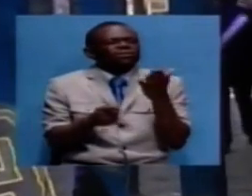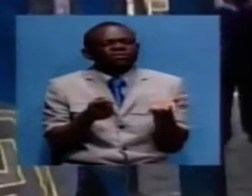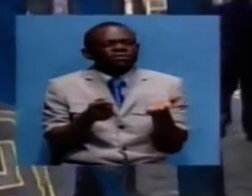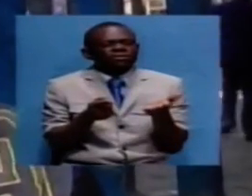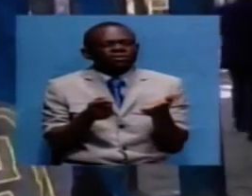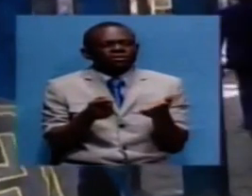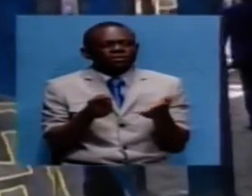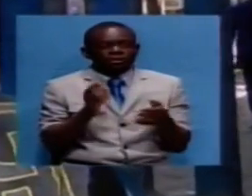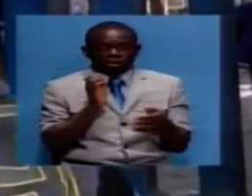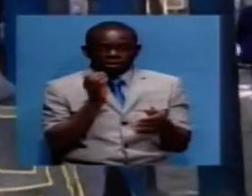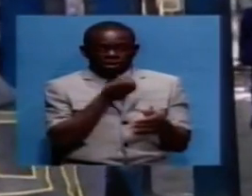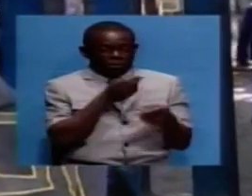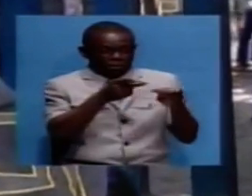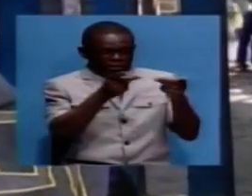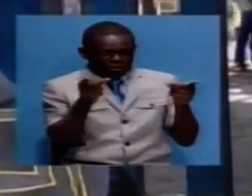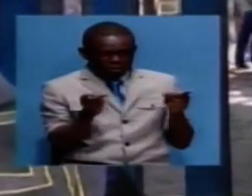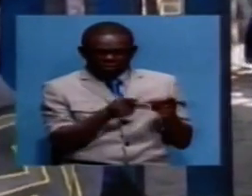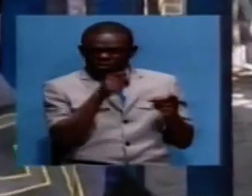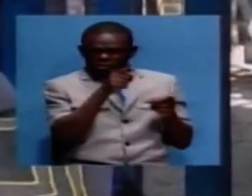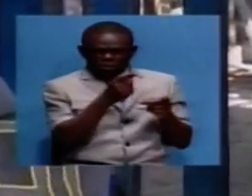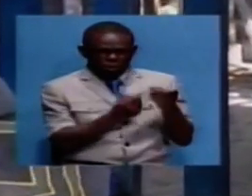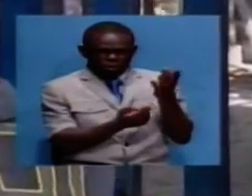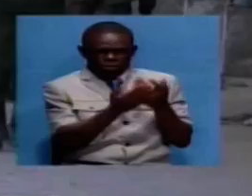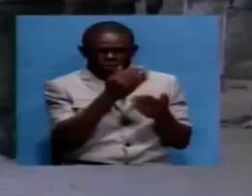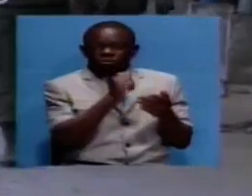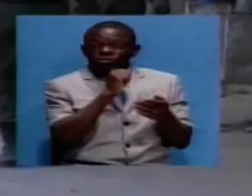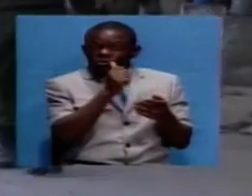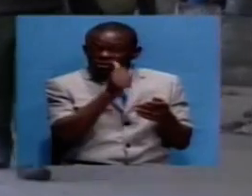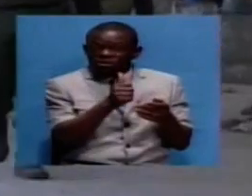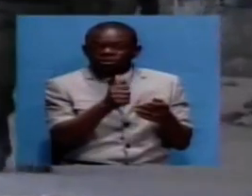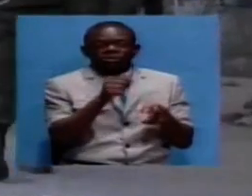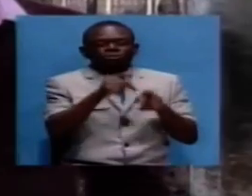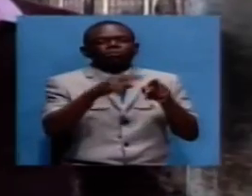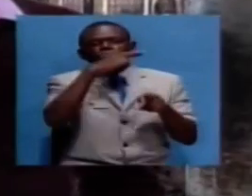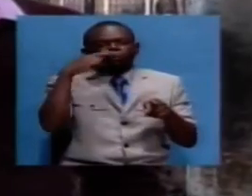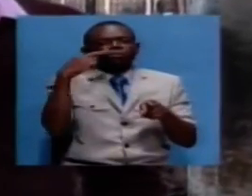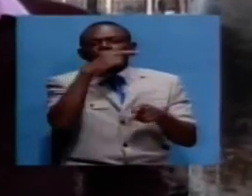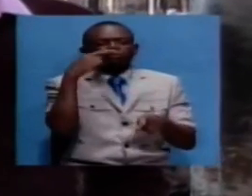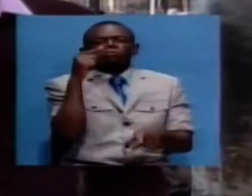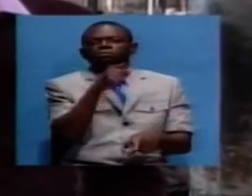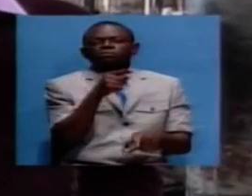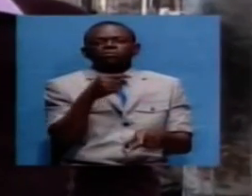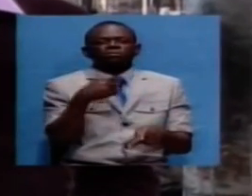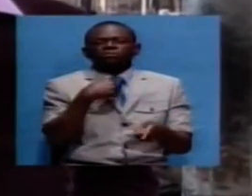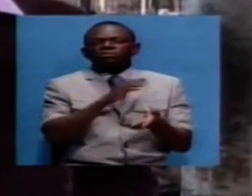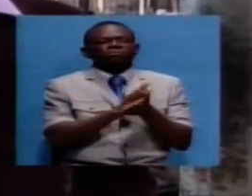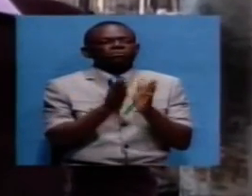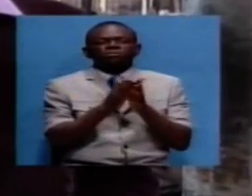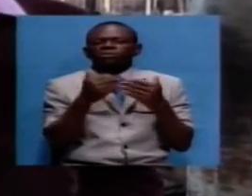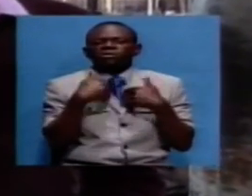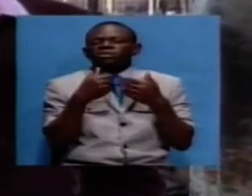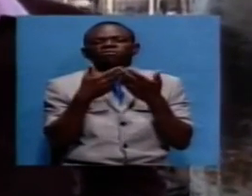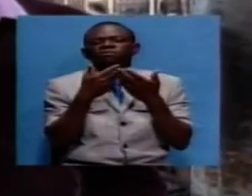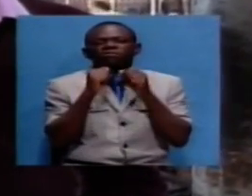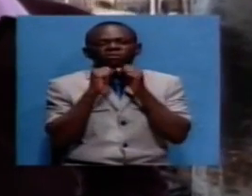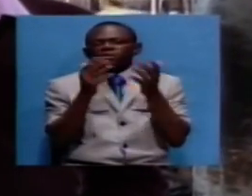vintu vinasira chekubelewa sevene bake tinasara tilibe nangu kamosi. Meanwhile, a team of engineers from Zambia Army and the Lusaka